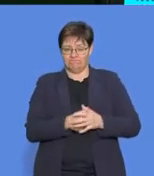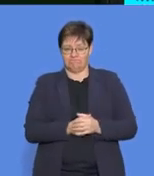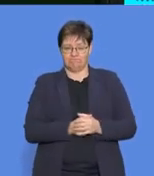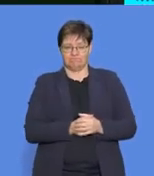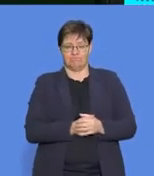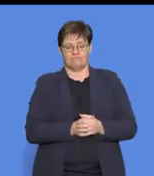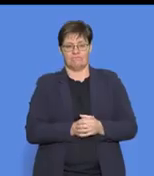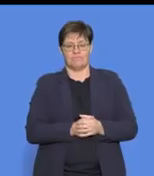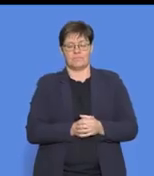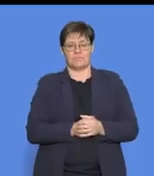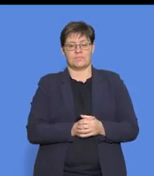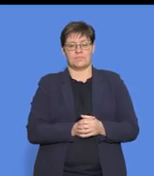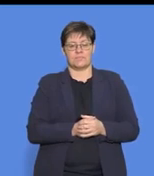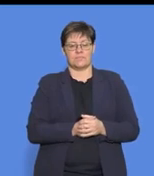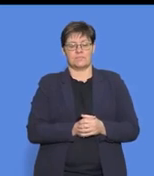that.